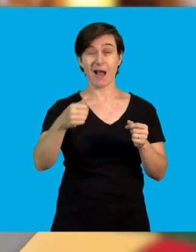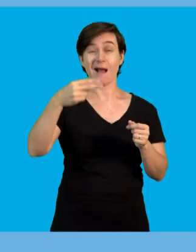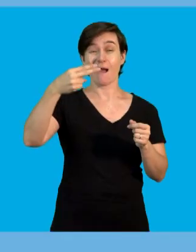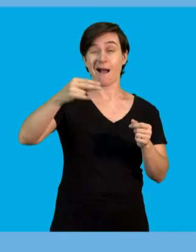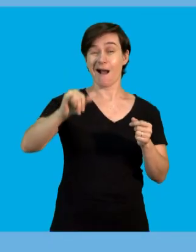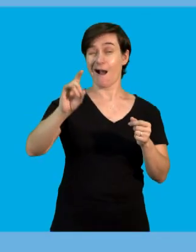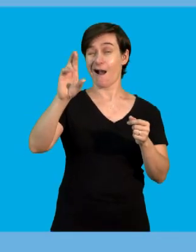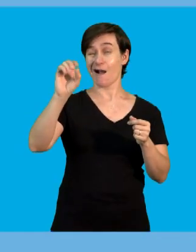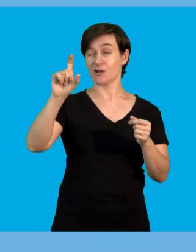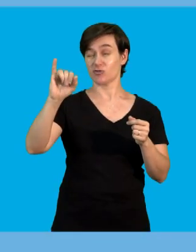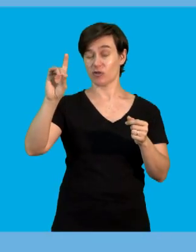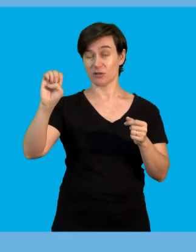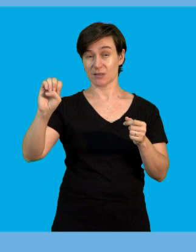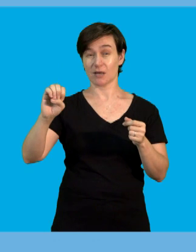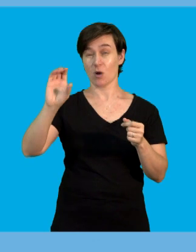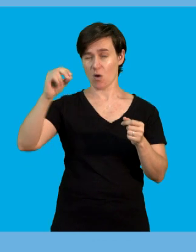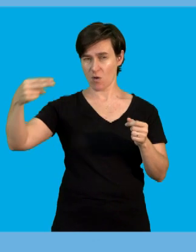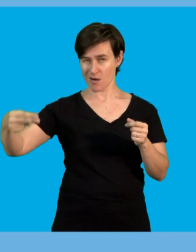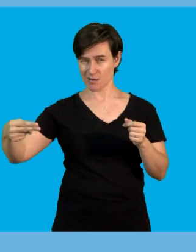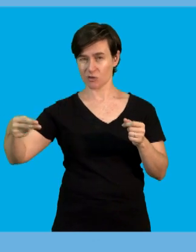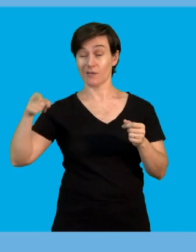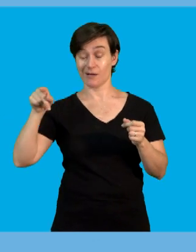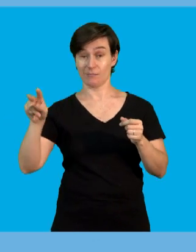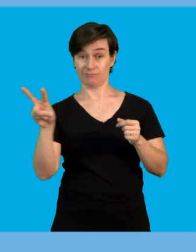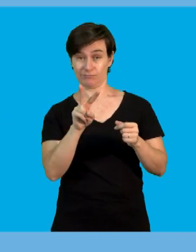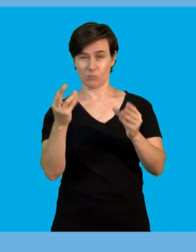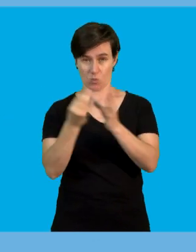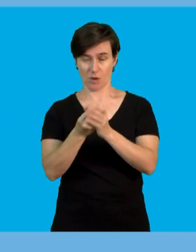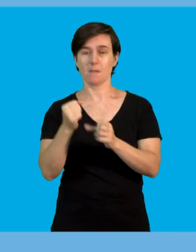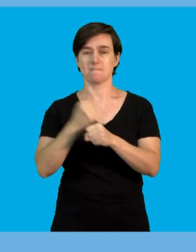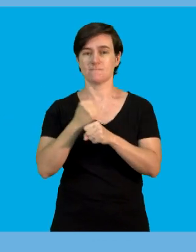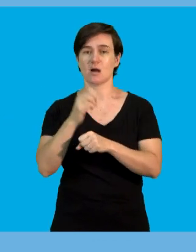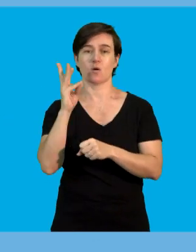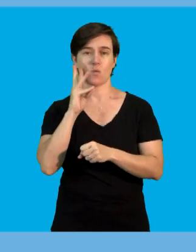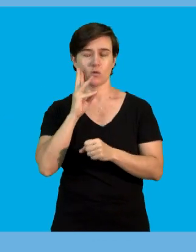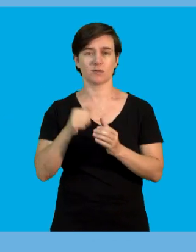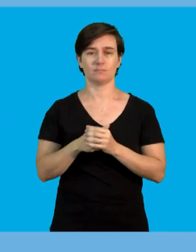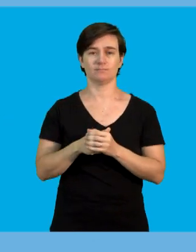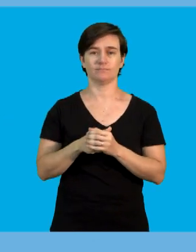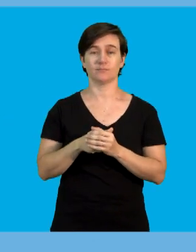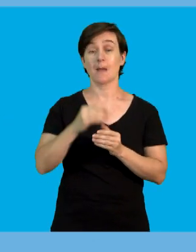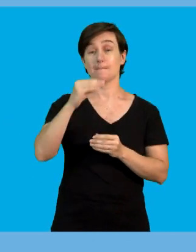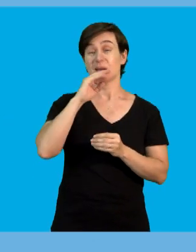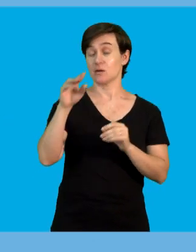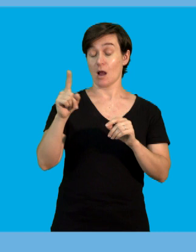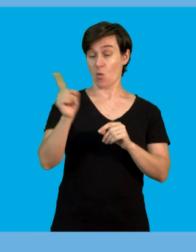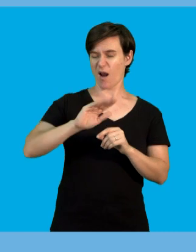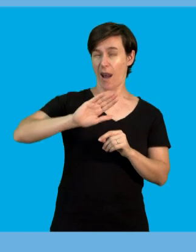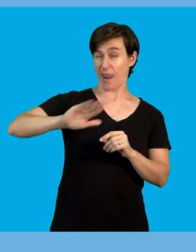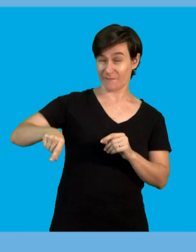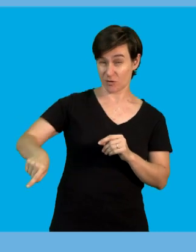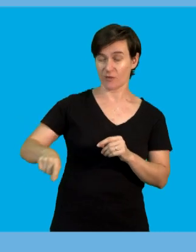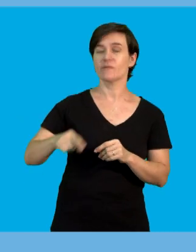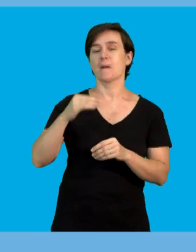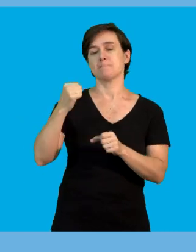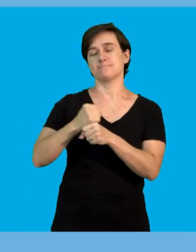that OH mixed with or combined with the H will form the water. So that means the remainder is going to be forming the salt.